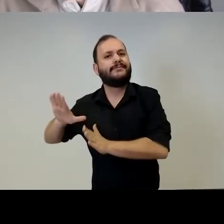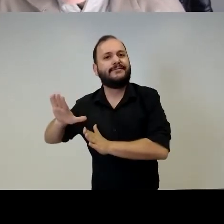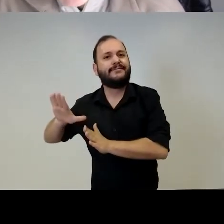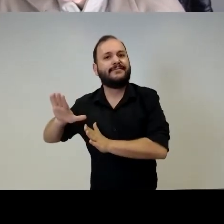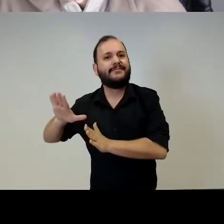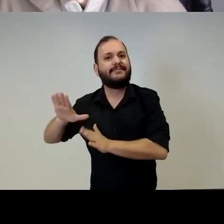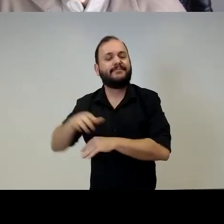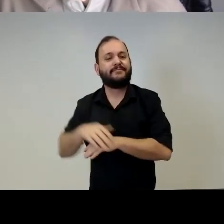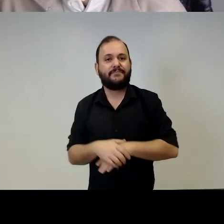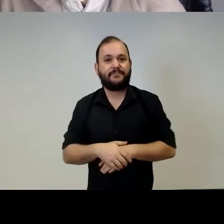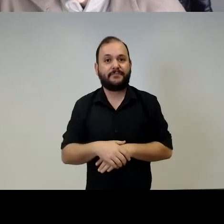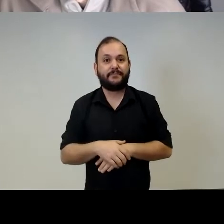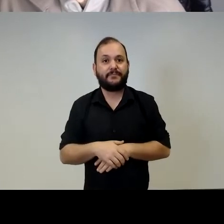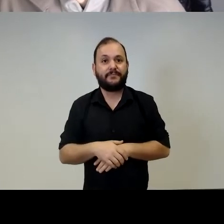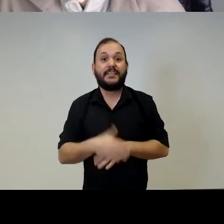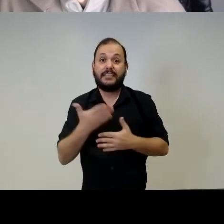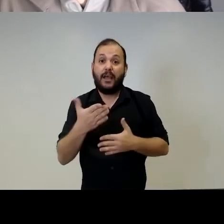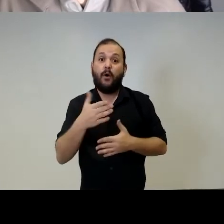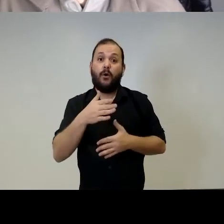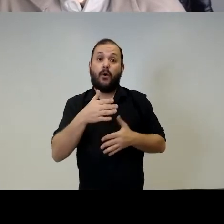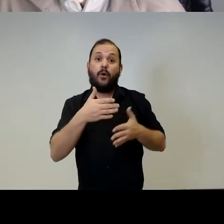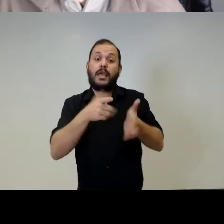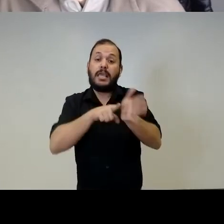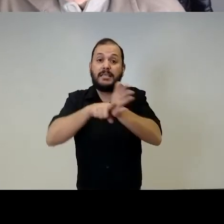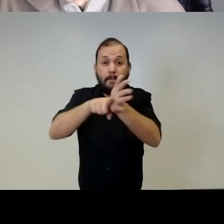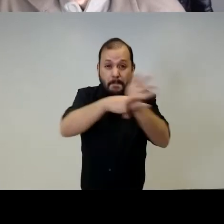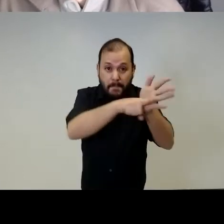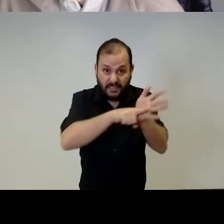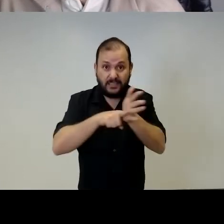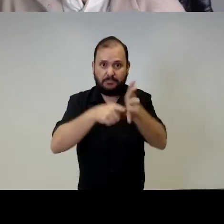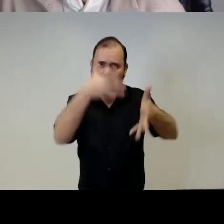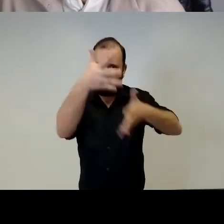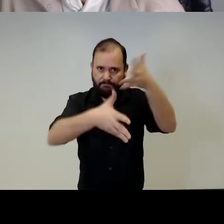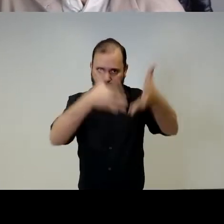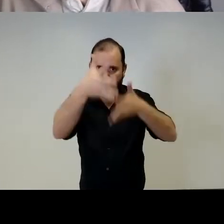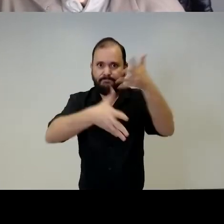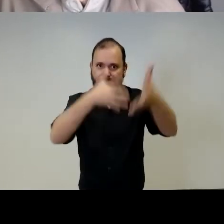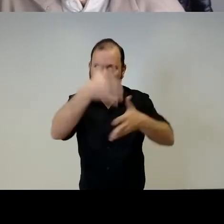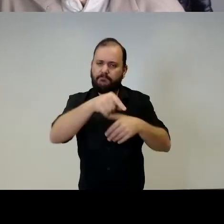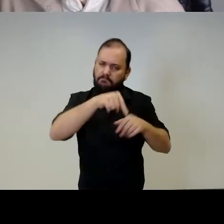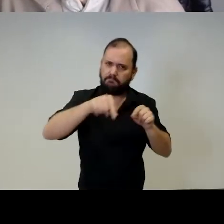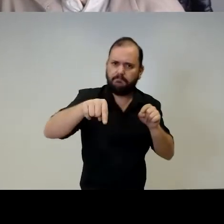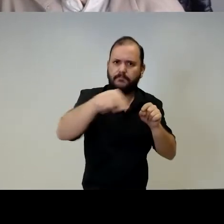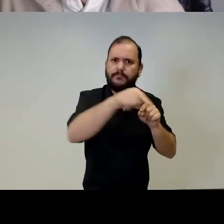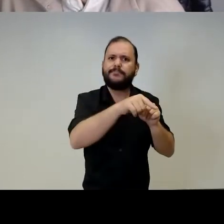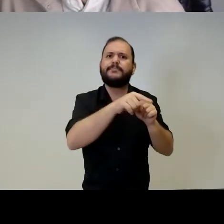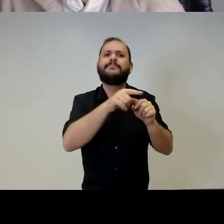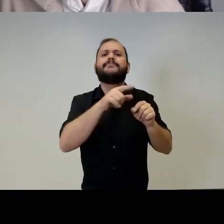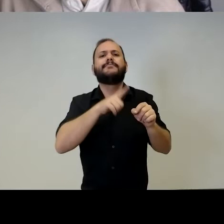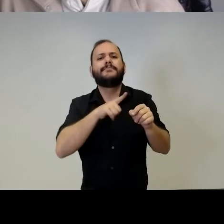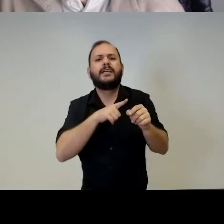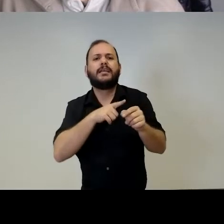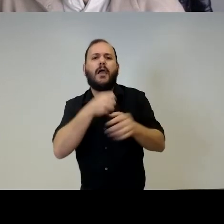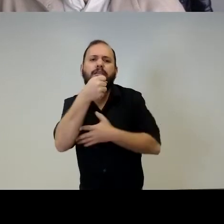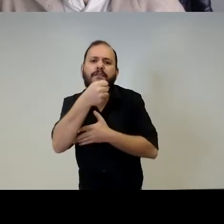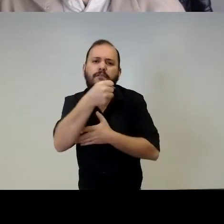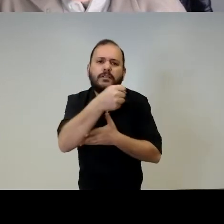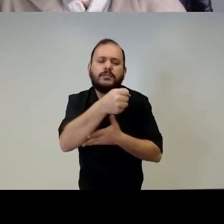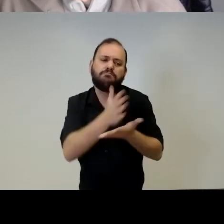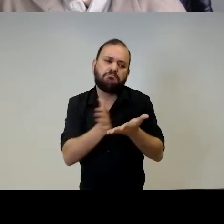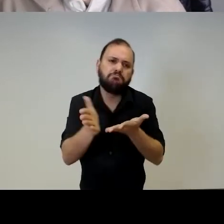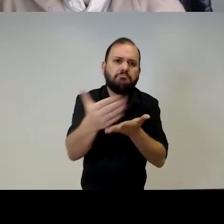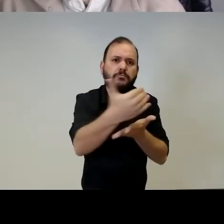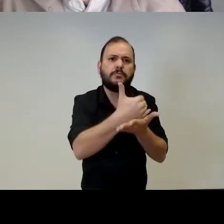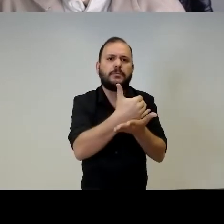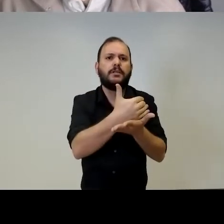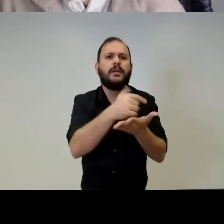In sign language interpreting research, several investigators talk about the importance of